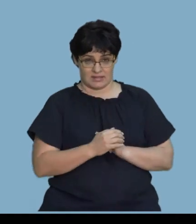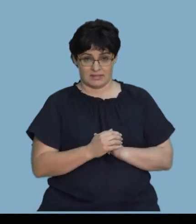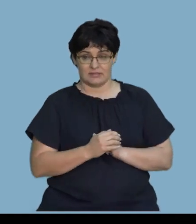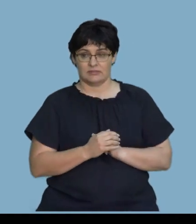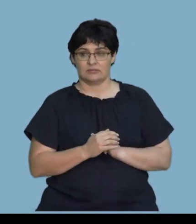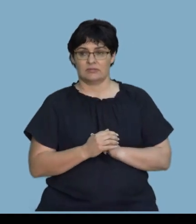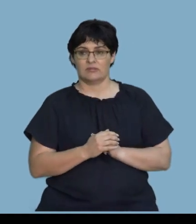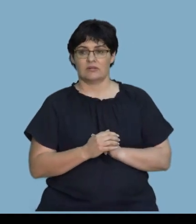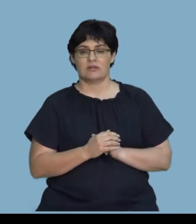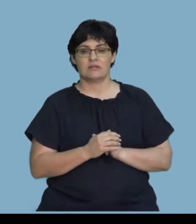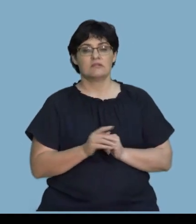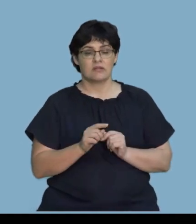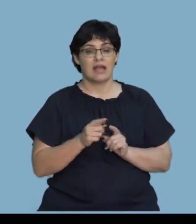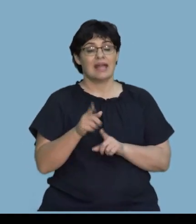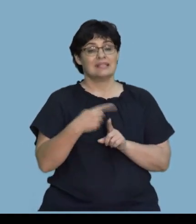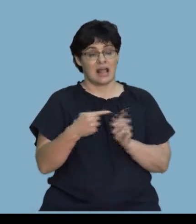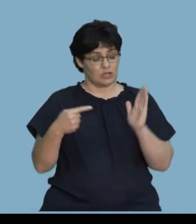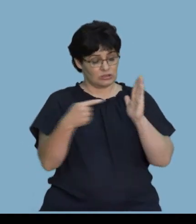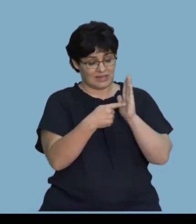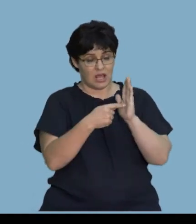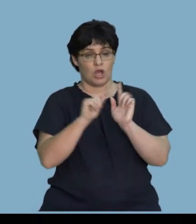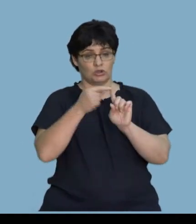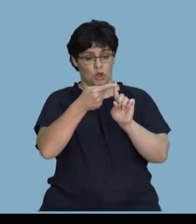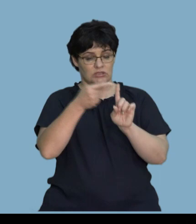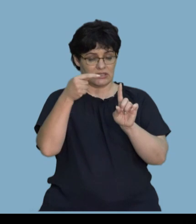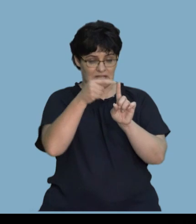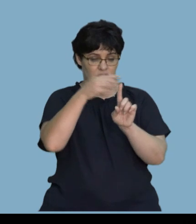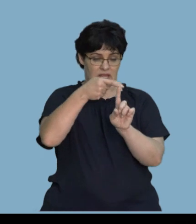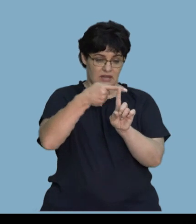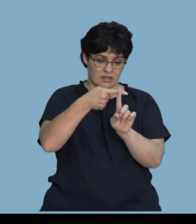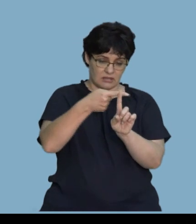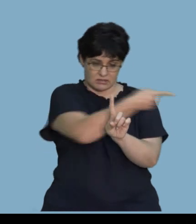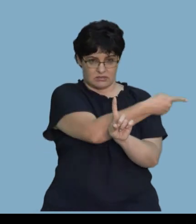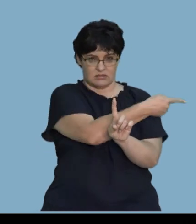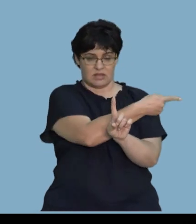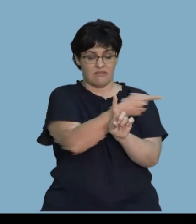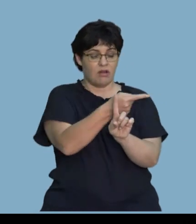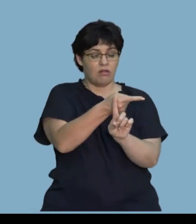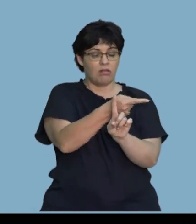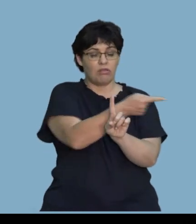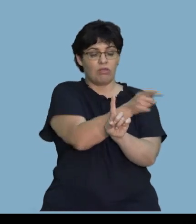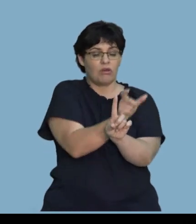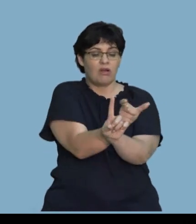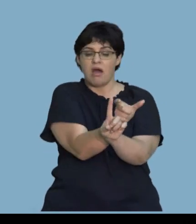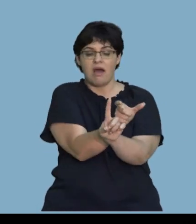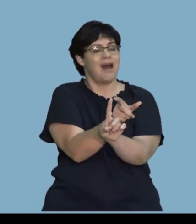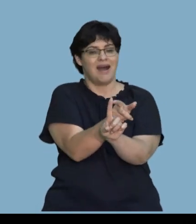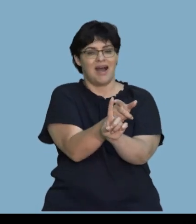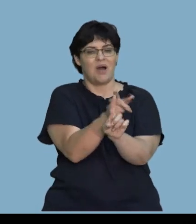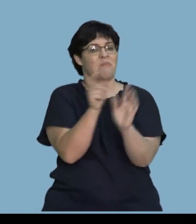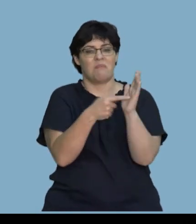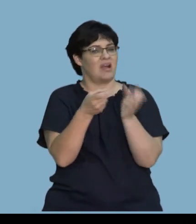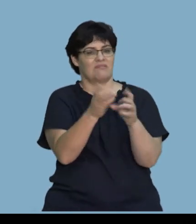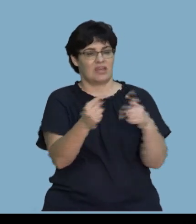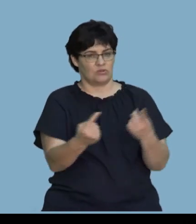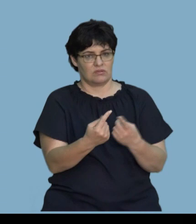tail must touch the dot, otherwise you'll be penalized for that. Also, do not forget to include the direction of the